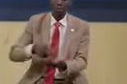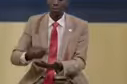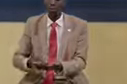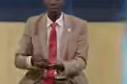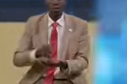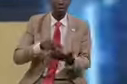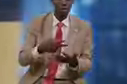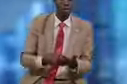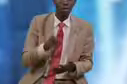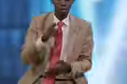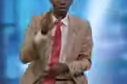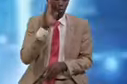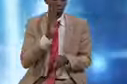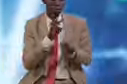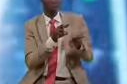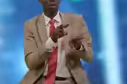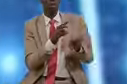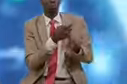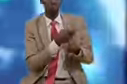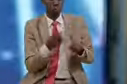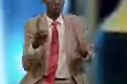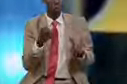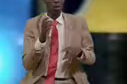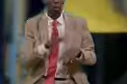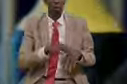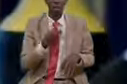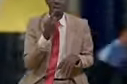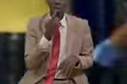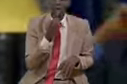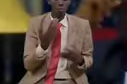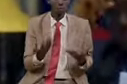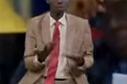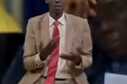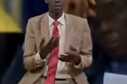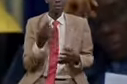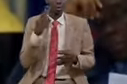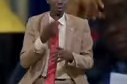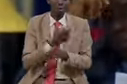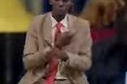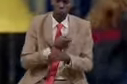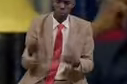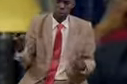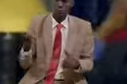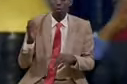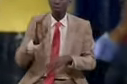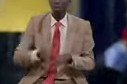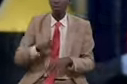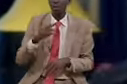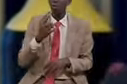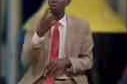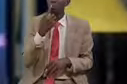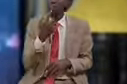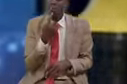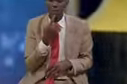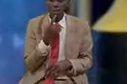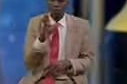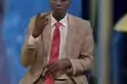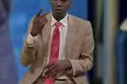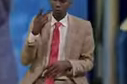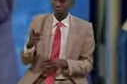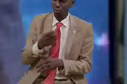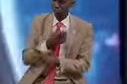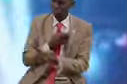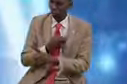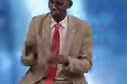see the mark of that on their tongue, the mark of the fall on their lips, the mark of the fall on